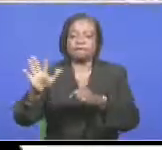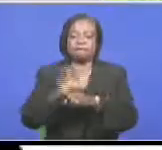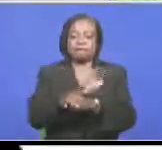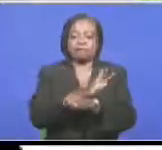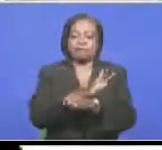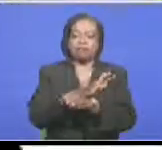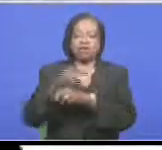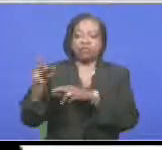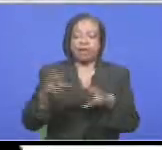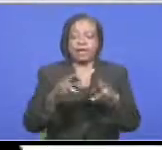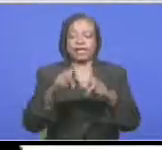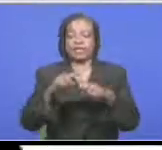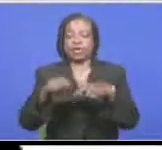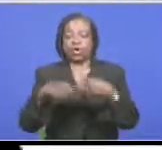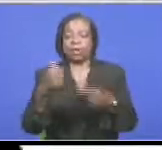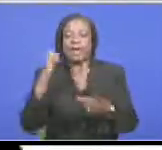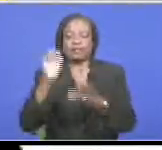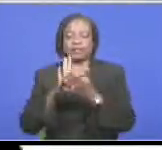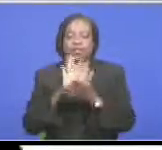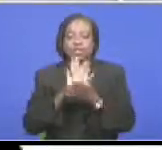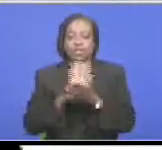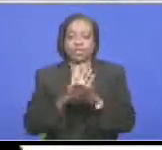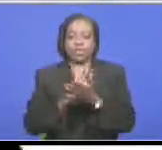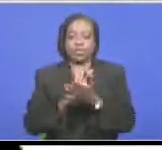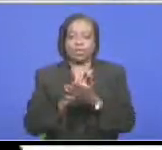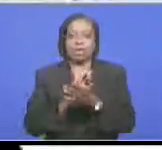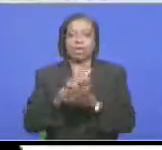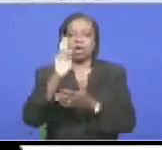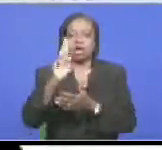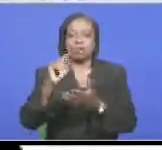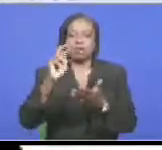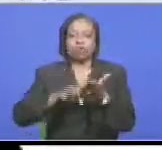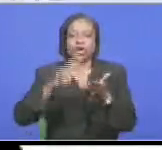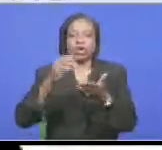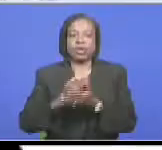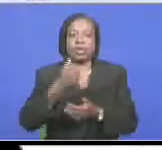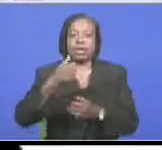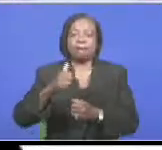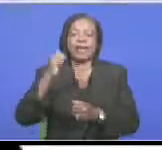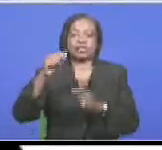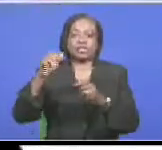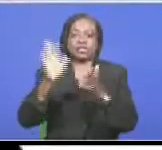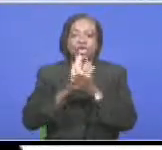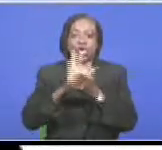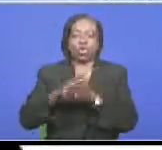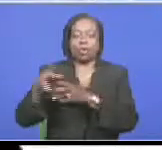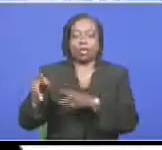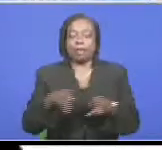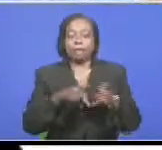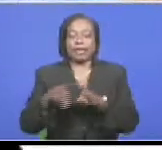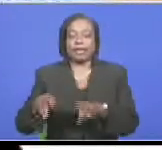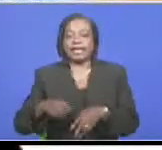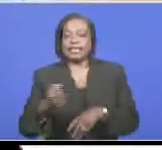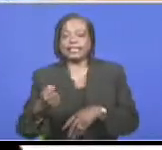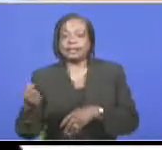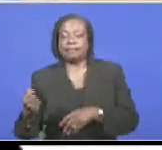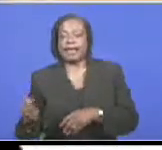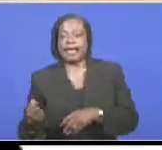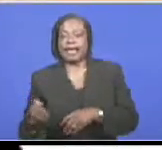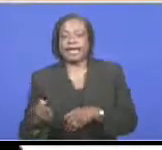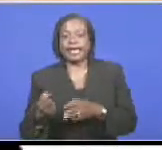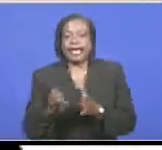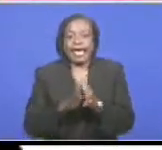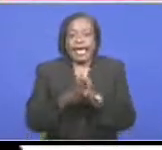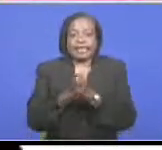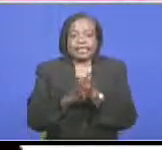students race to complete their back-to-school checklists. However, Urban Renewal's back-to-school bash supplied eager students with a number of tools needed to ace